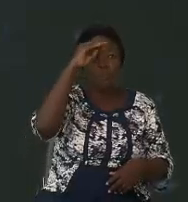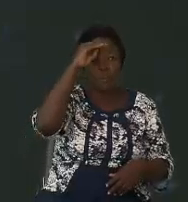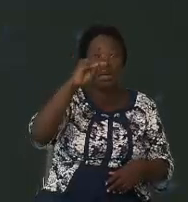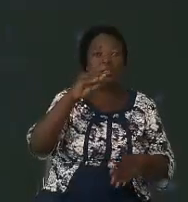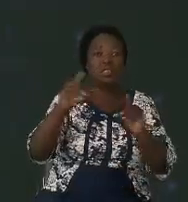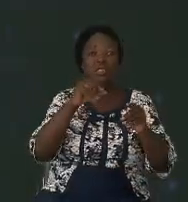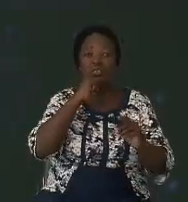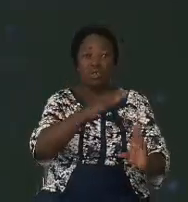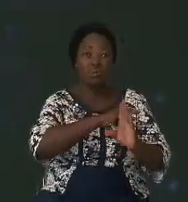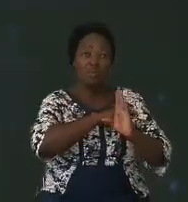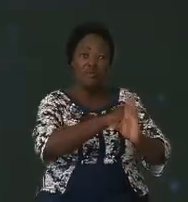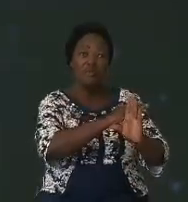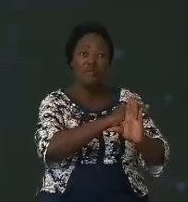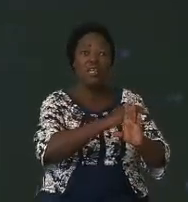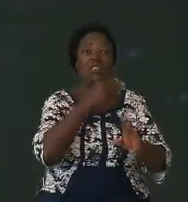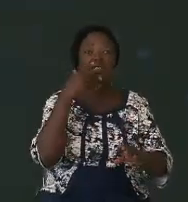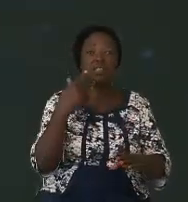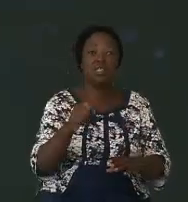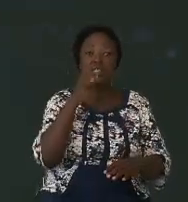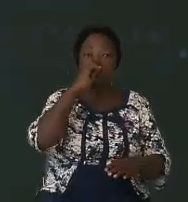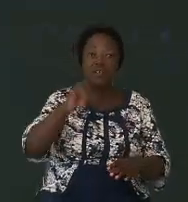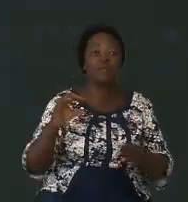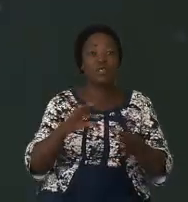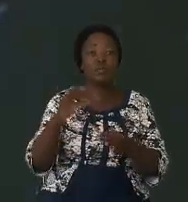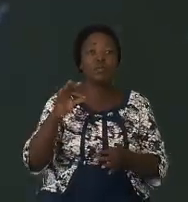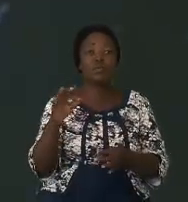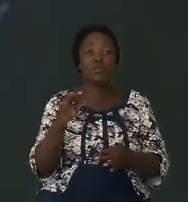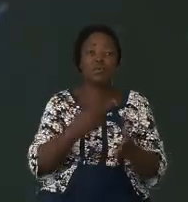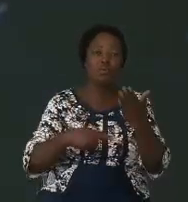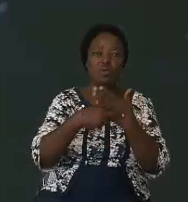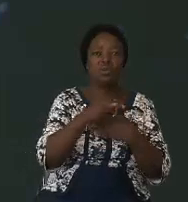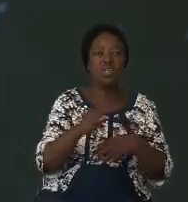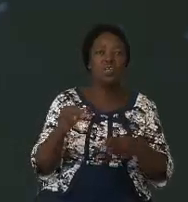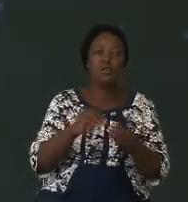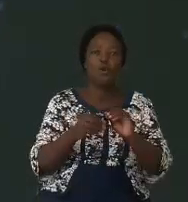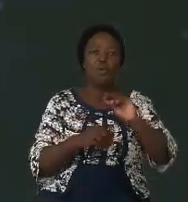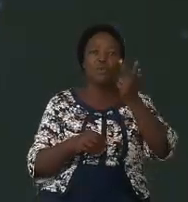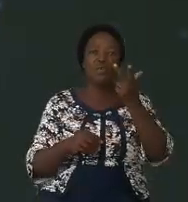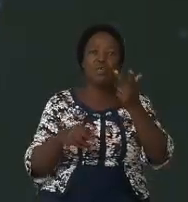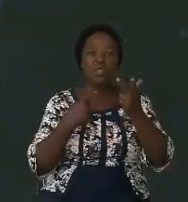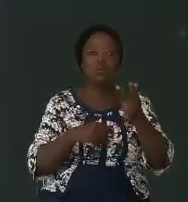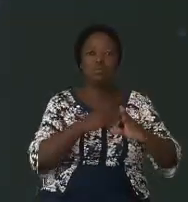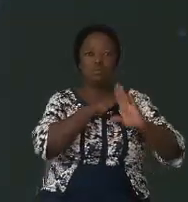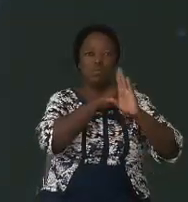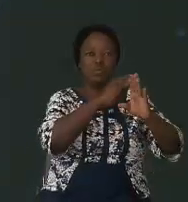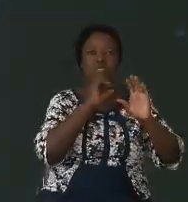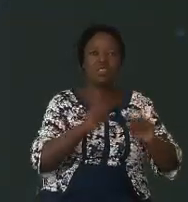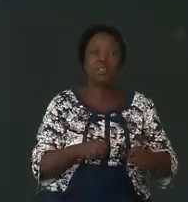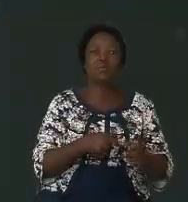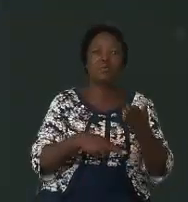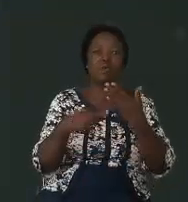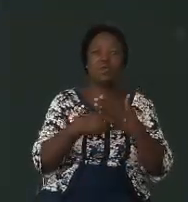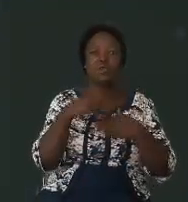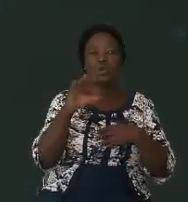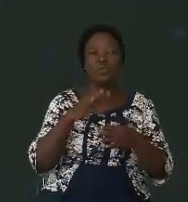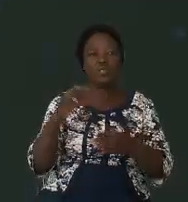first, because the man did not prevent the evil spirit returning. Number three,